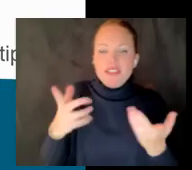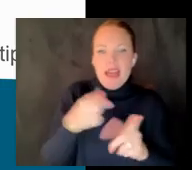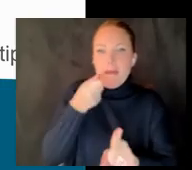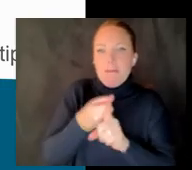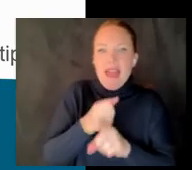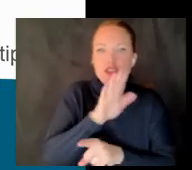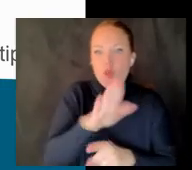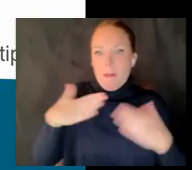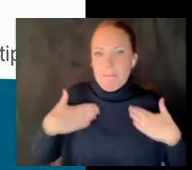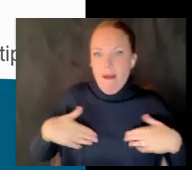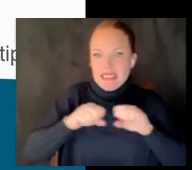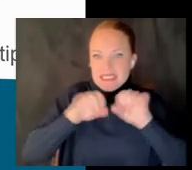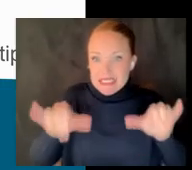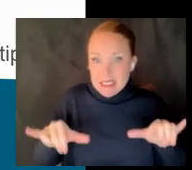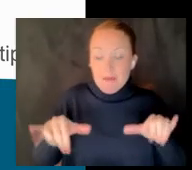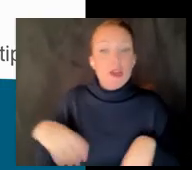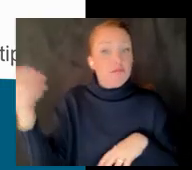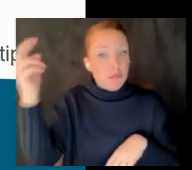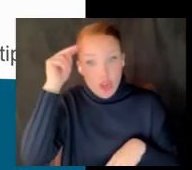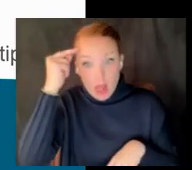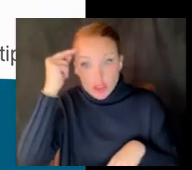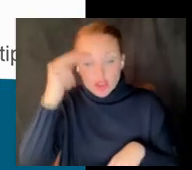bodily systems: neurological,